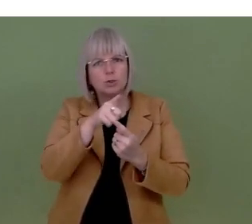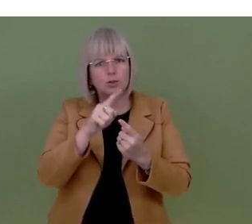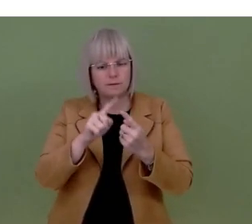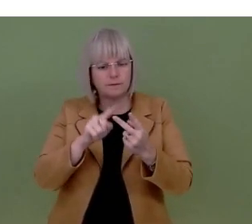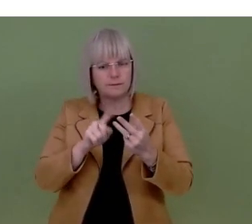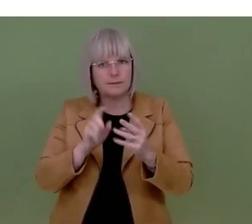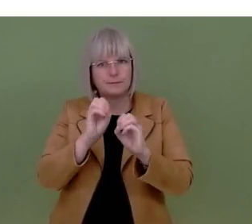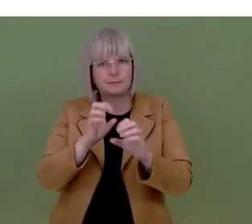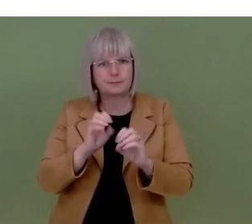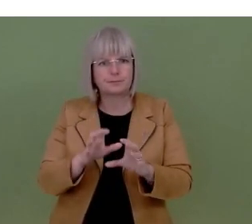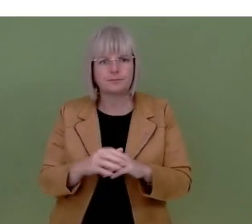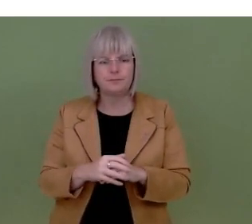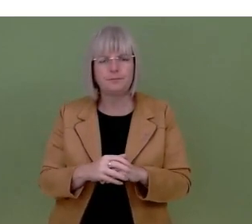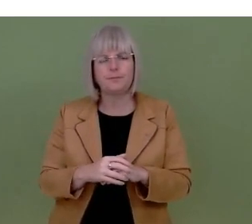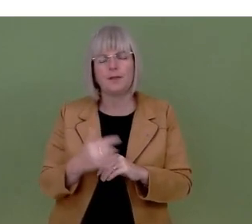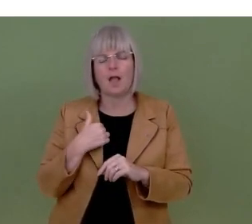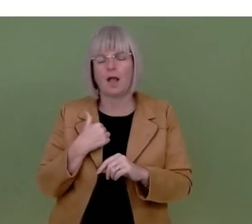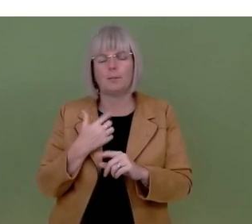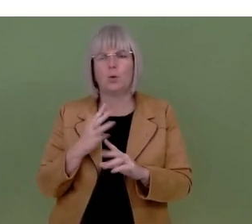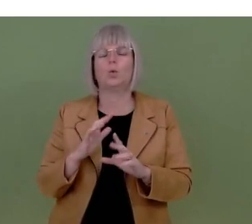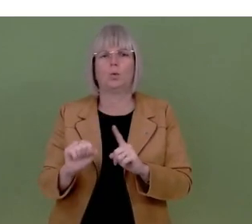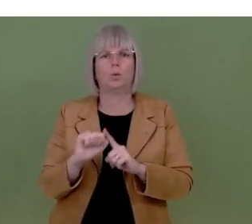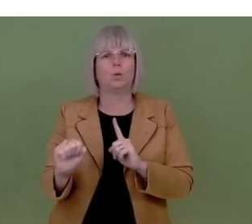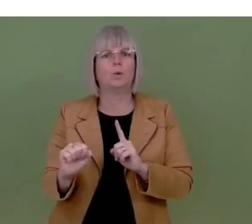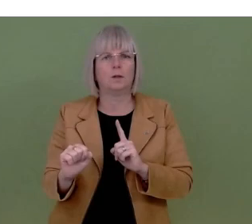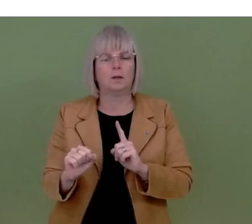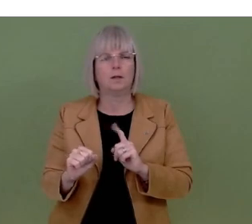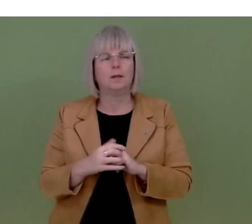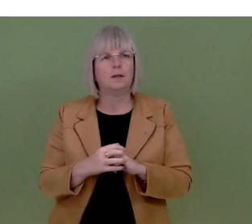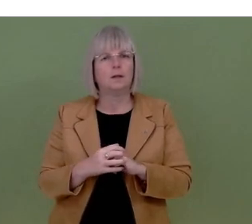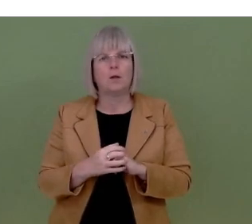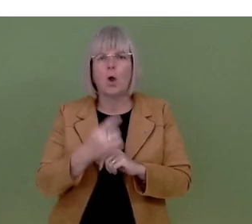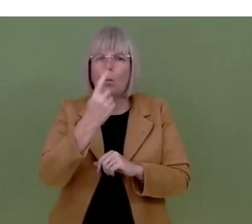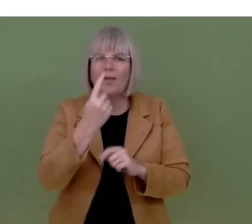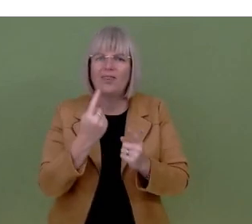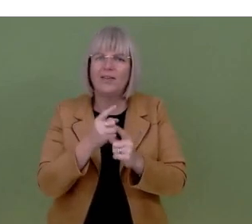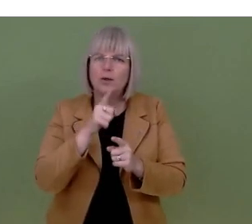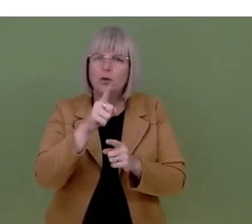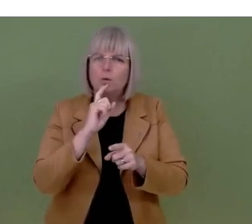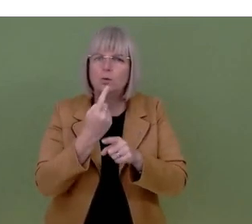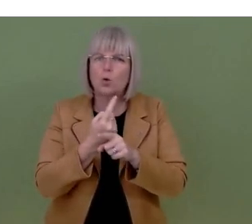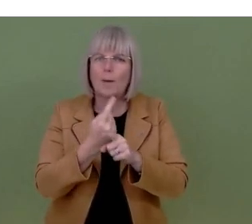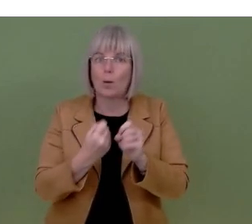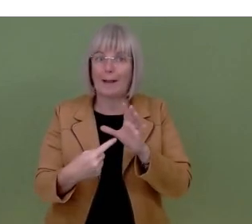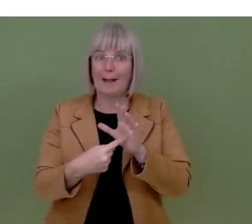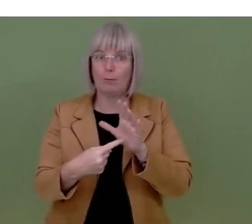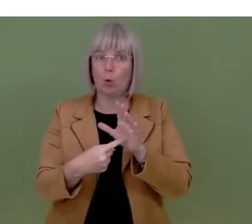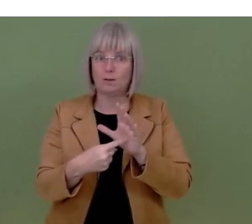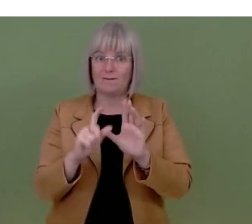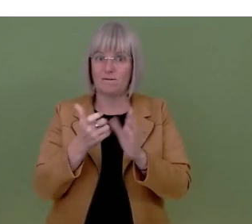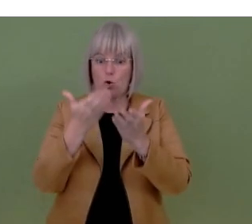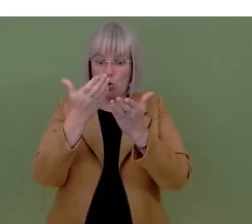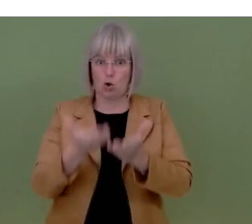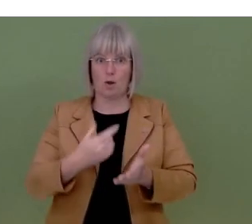I want to maybe talk us through this. One of the things that you talked about was the importance of you as a person, and